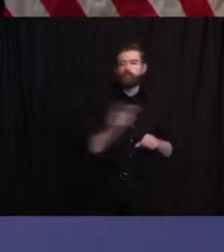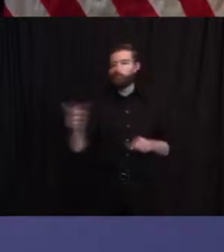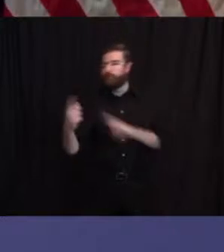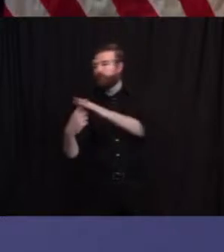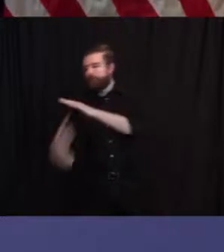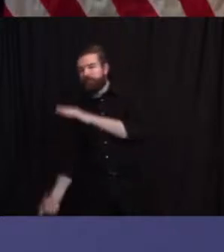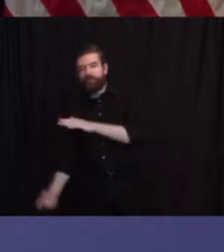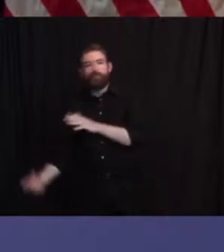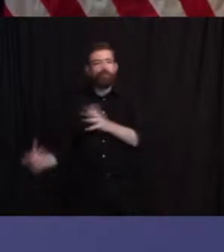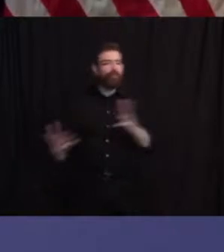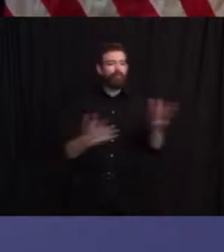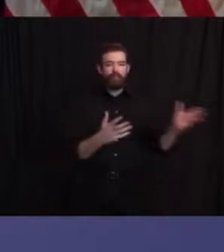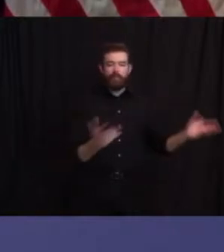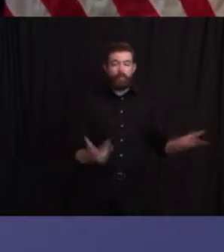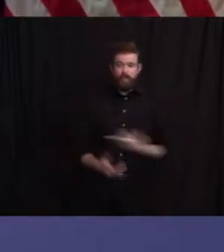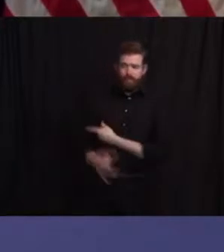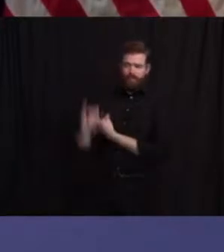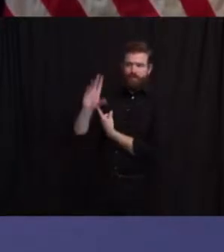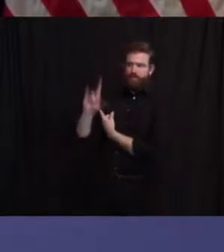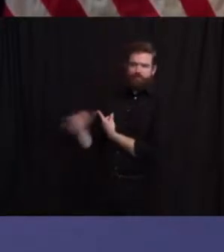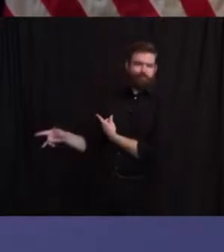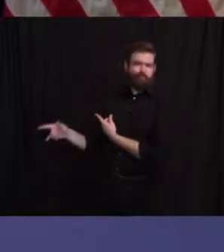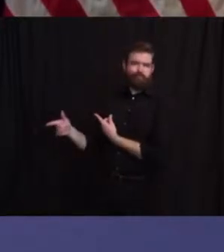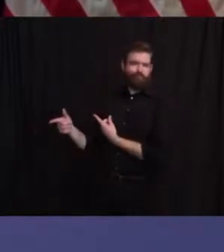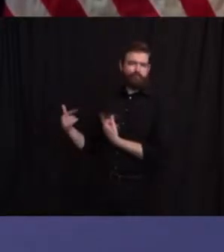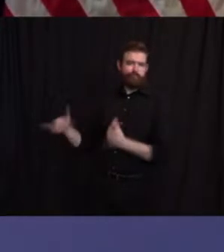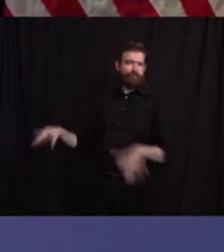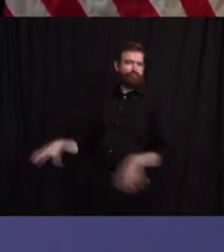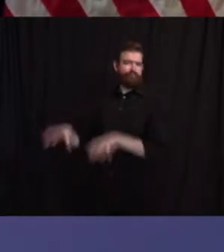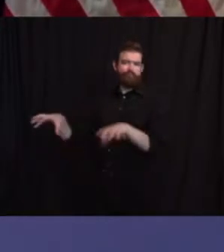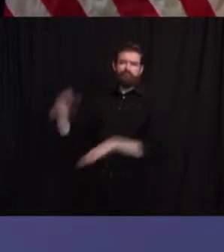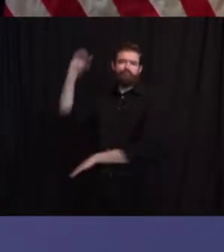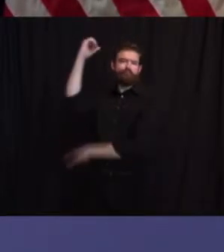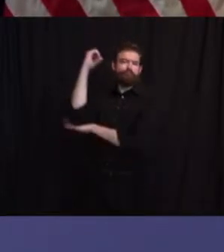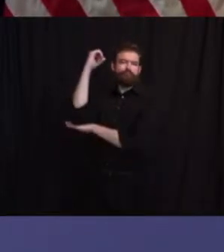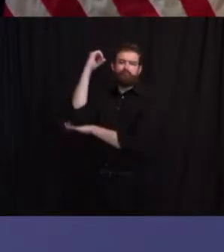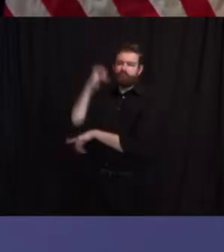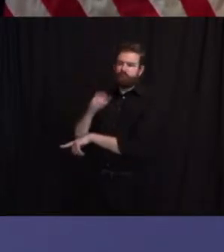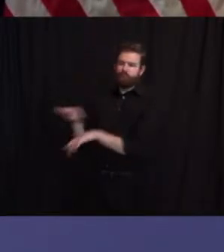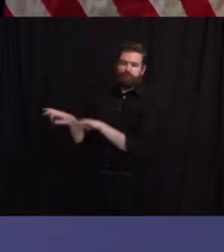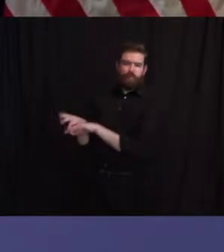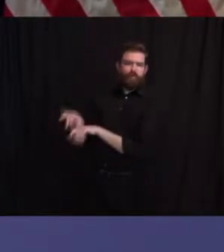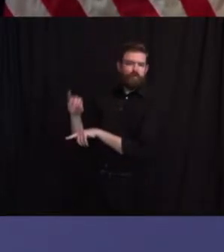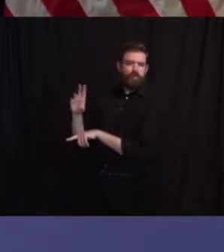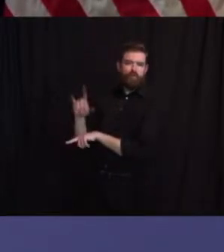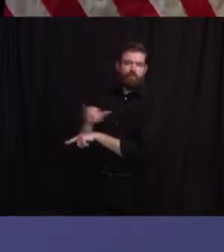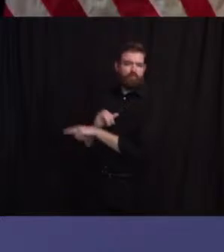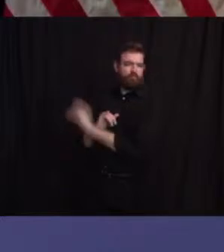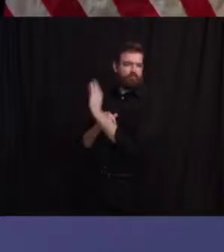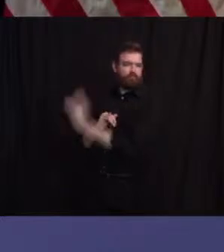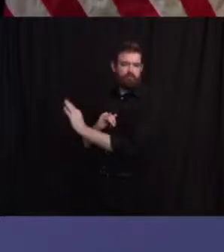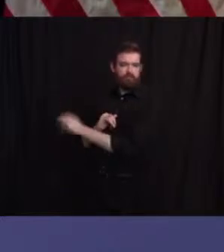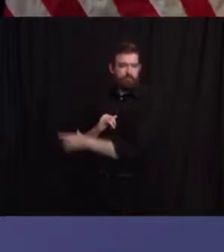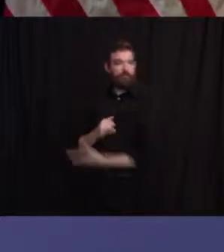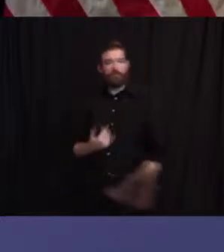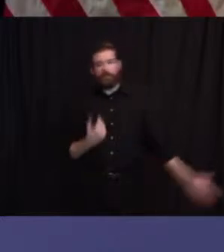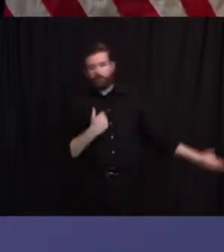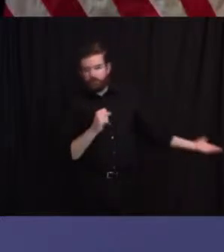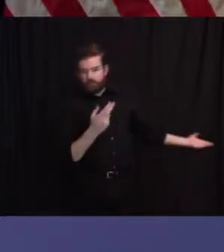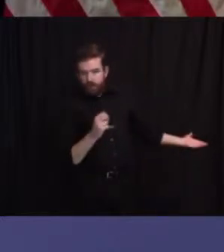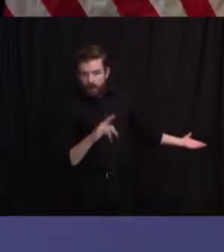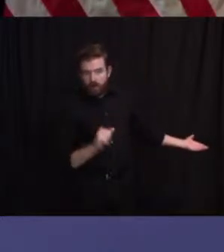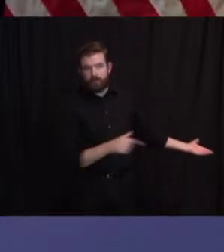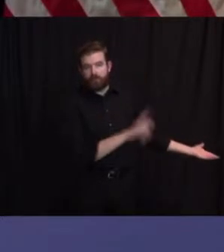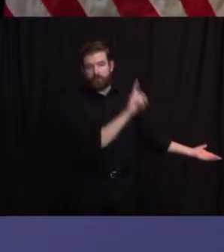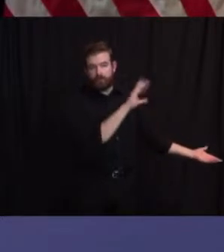Christine speaks to that with her presence today, with Carol Johnson on daycare, Sheila, not just as Lieutenant Governor, DCA, Pat, we're